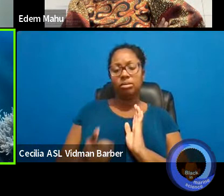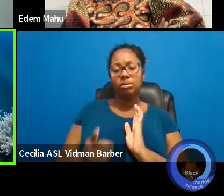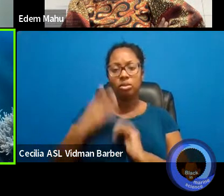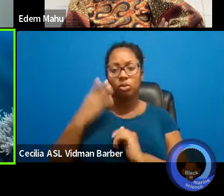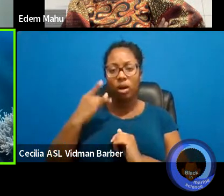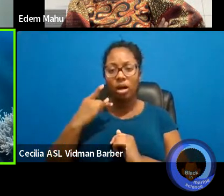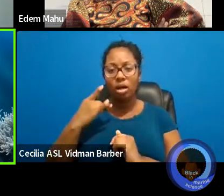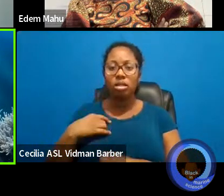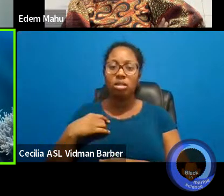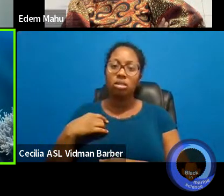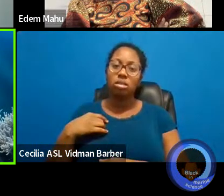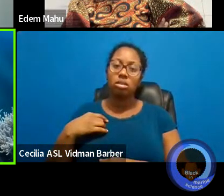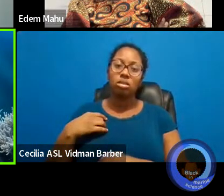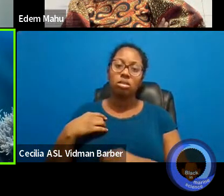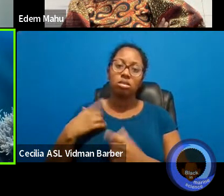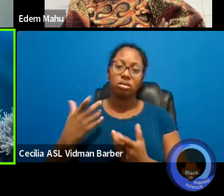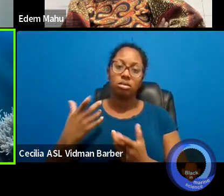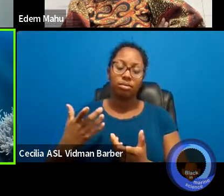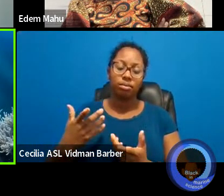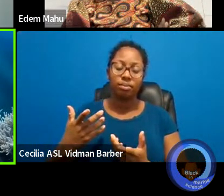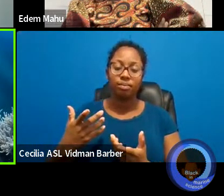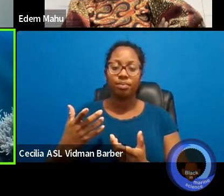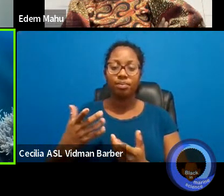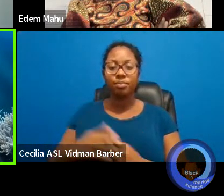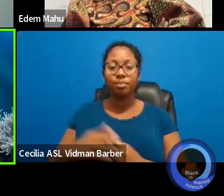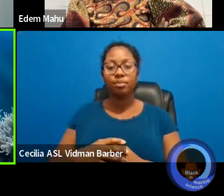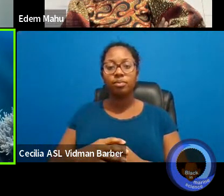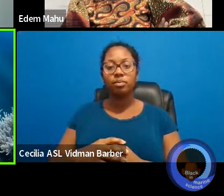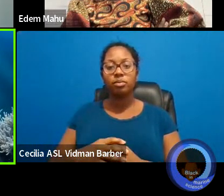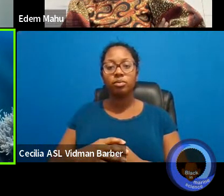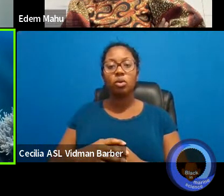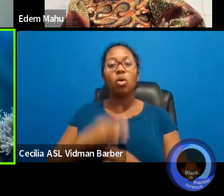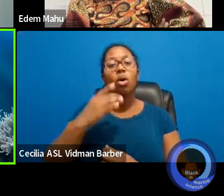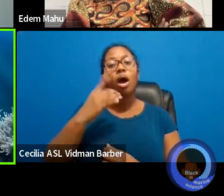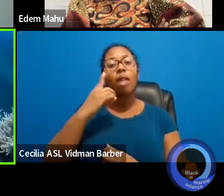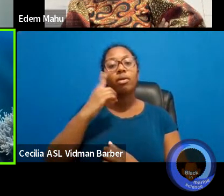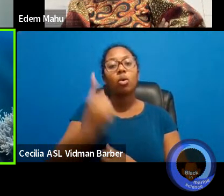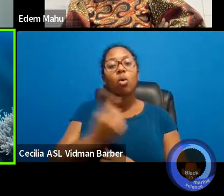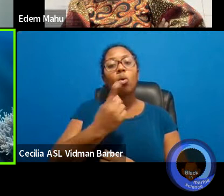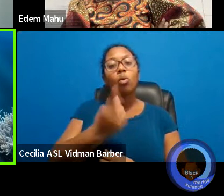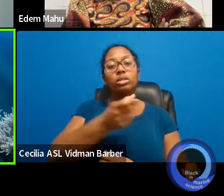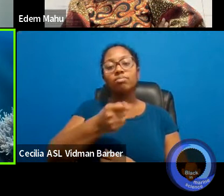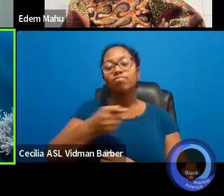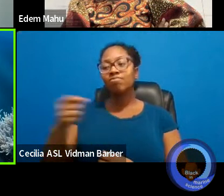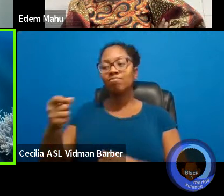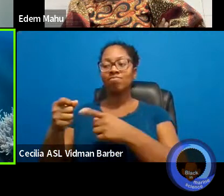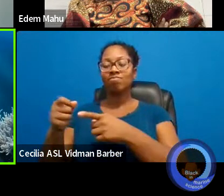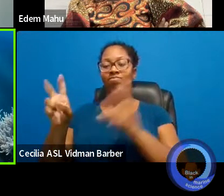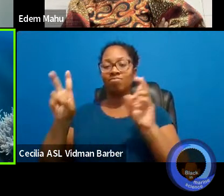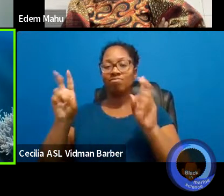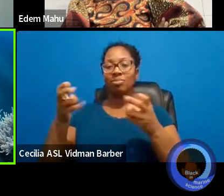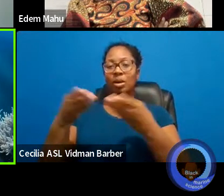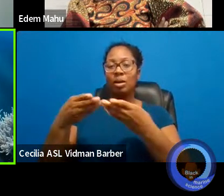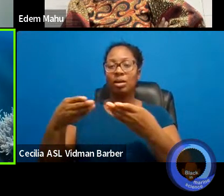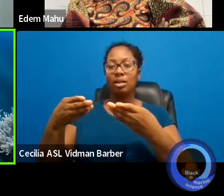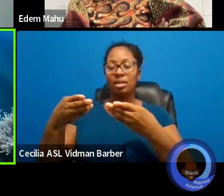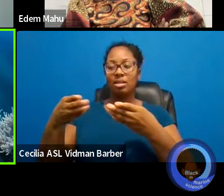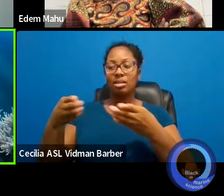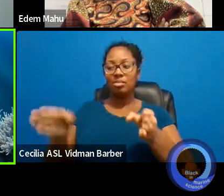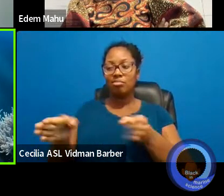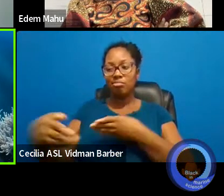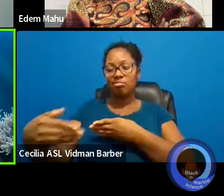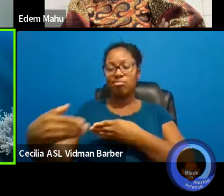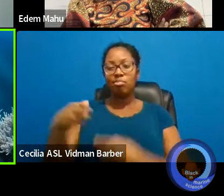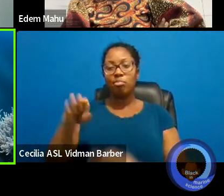immigration intent. And I think we are always placed in a certain box, I would call it, a box of